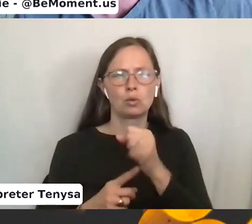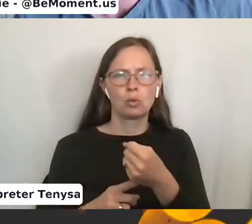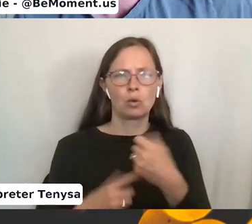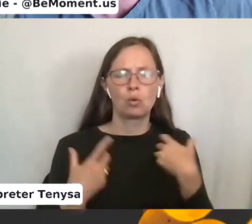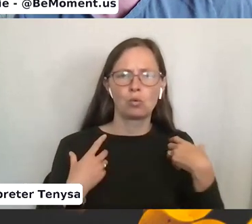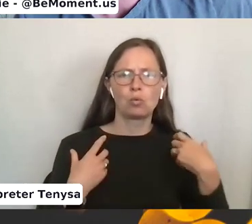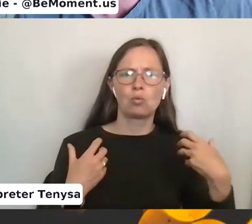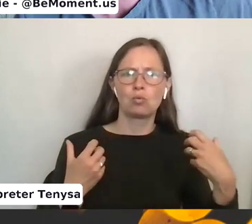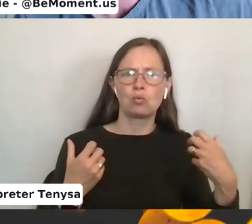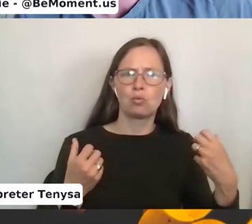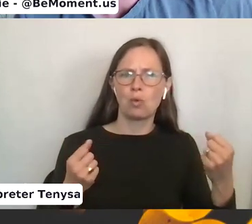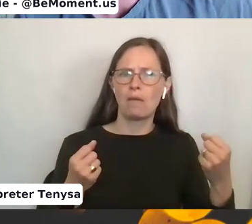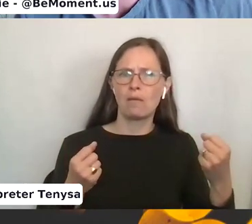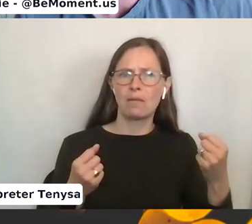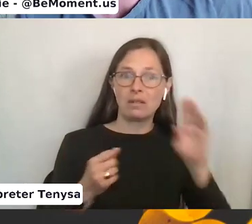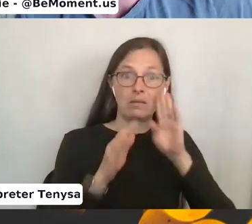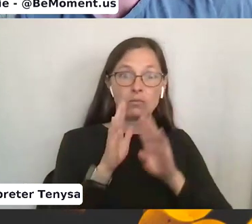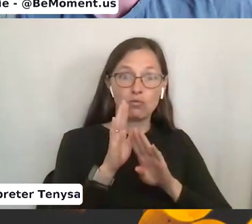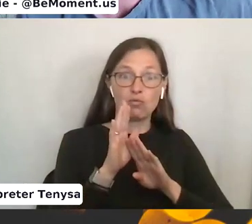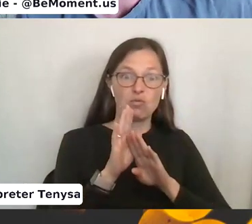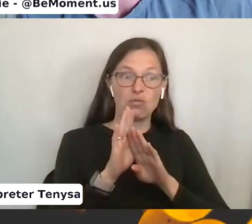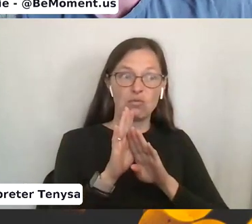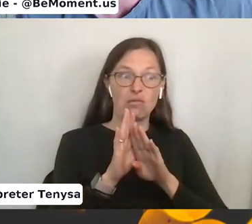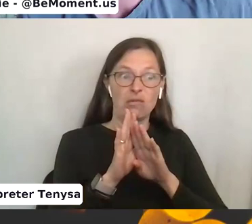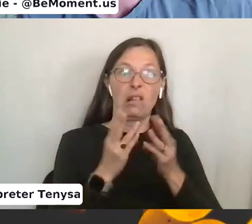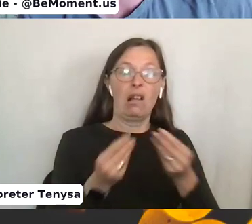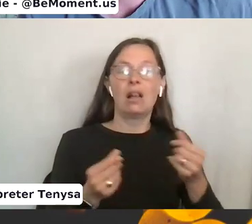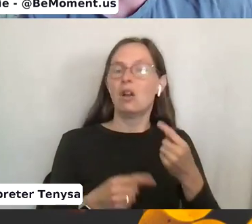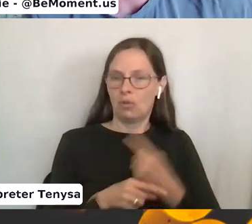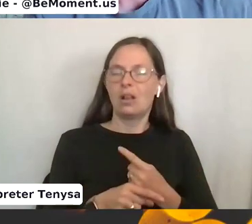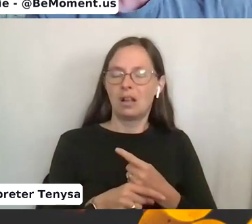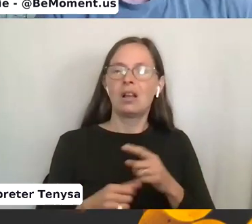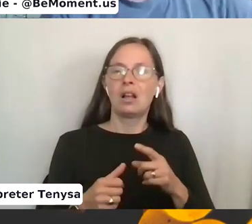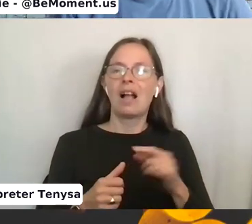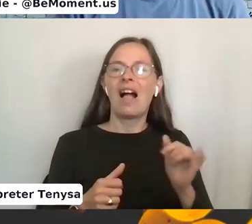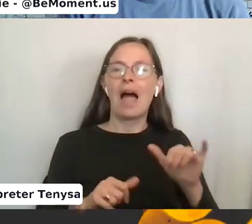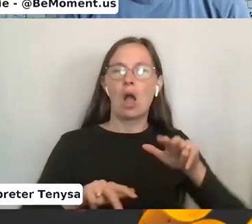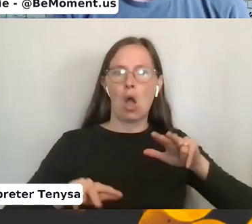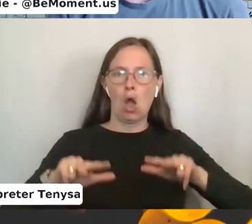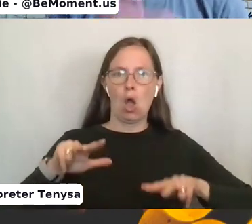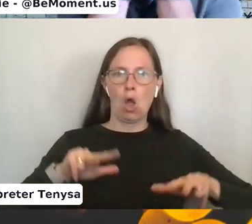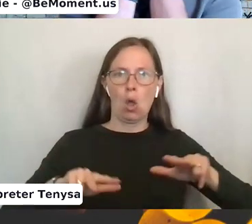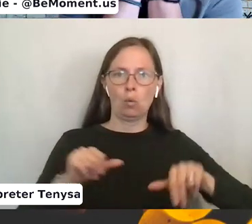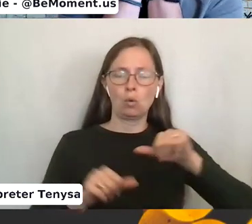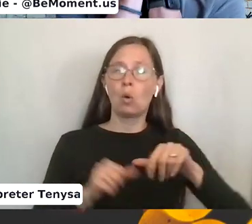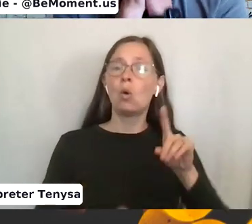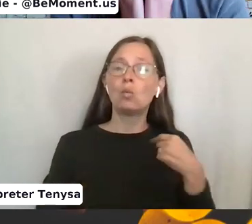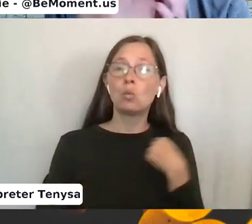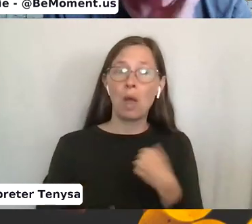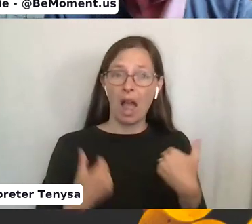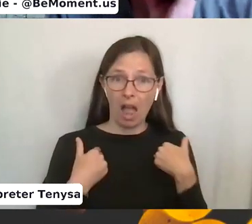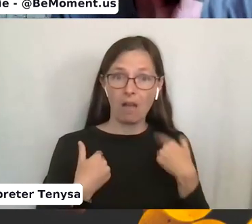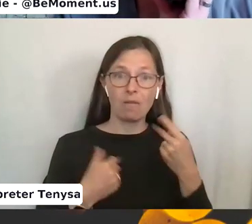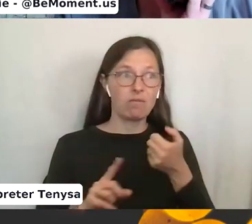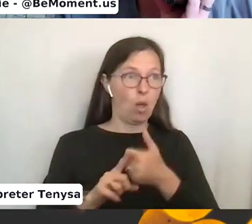social. That seems to be. Yeah. That one is like recovering from awkward social. Do we have the actual